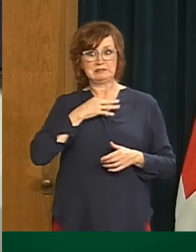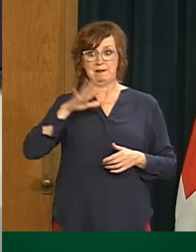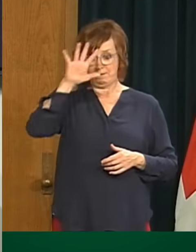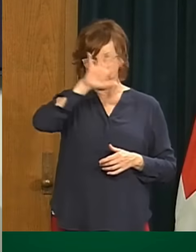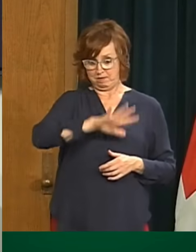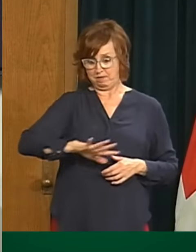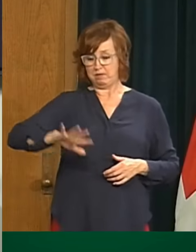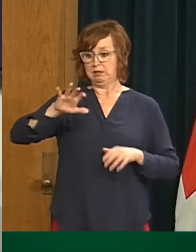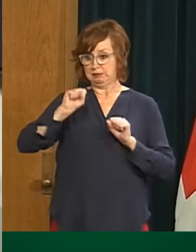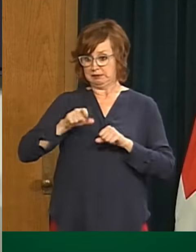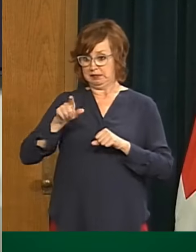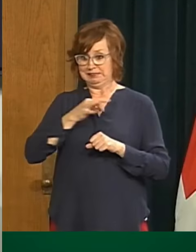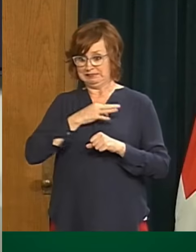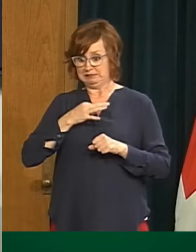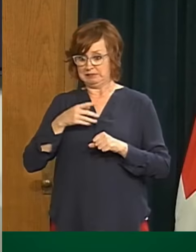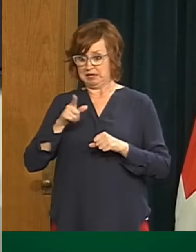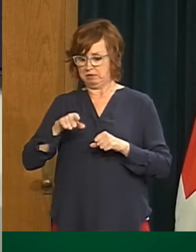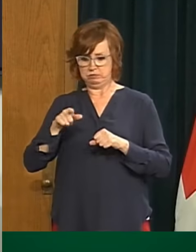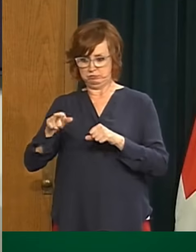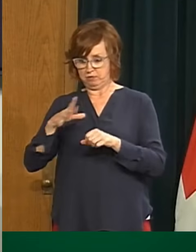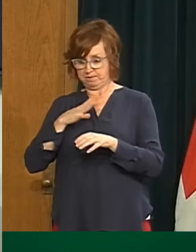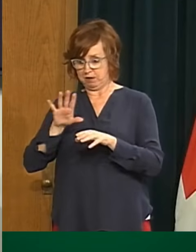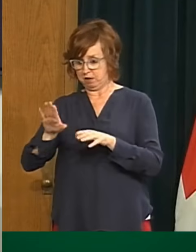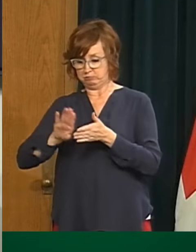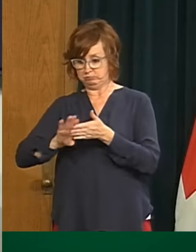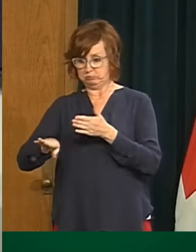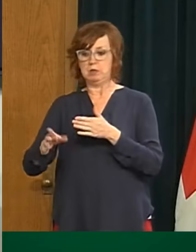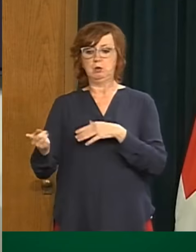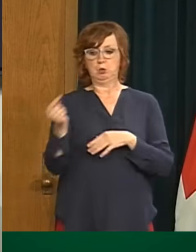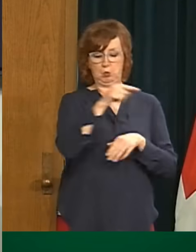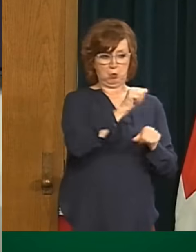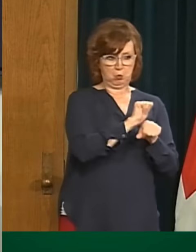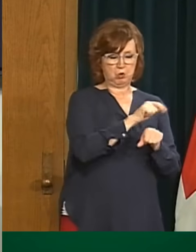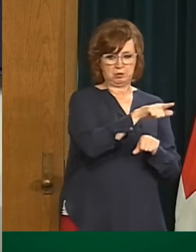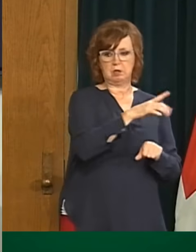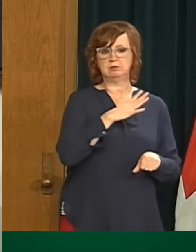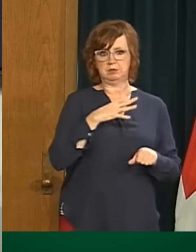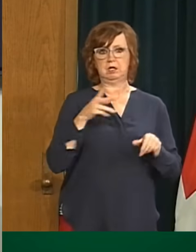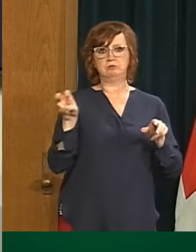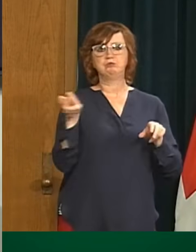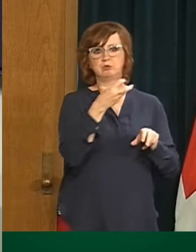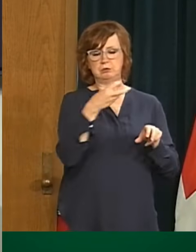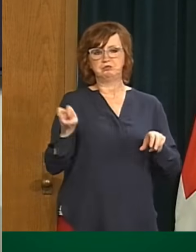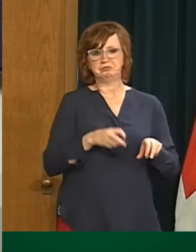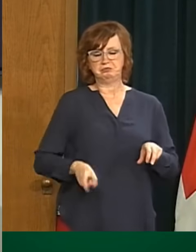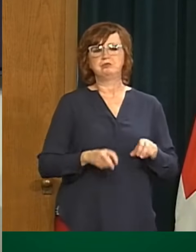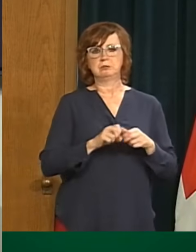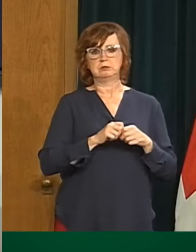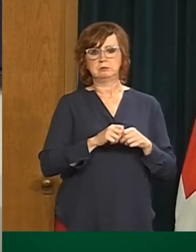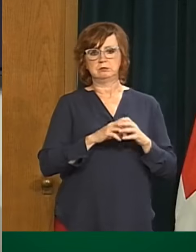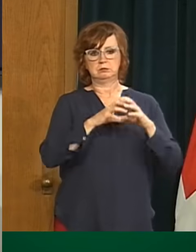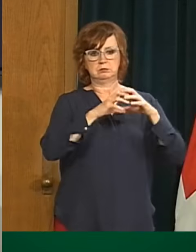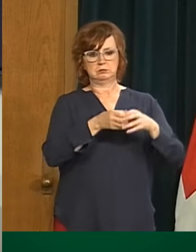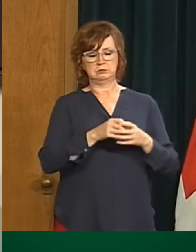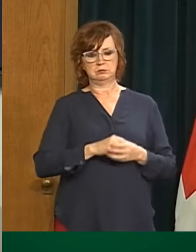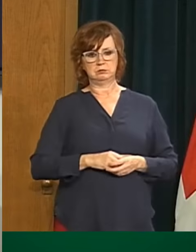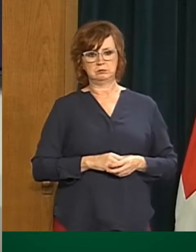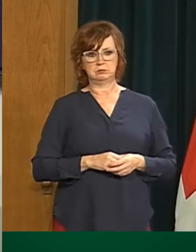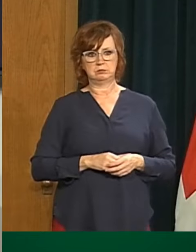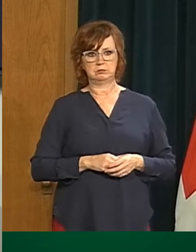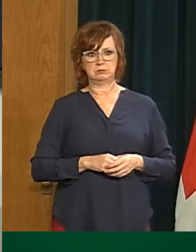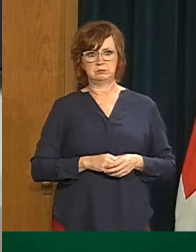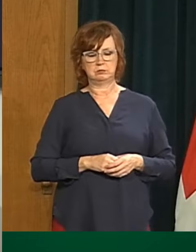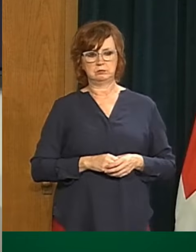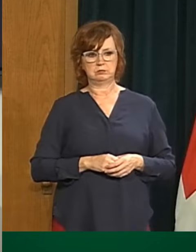have an impact on the total services offered by that facility for the time that staff may be asked to self-isolate as